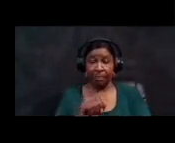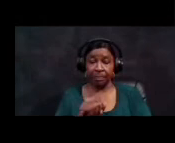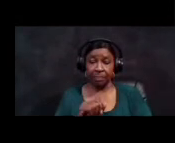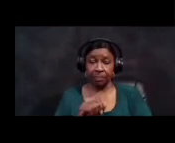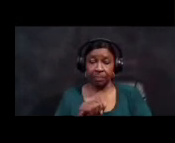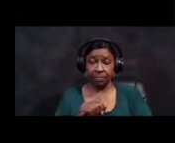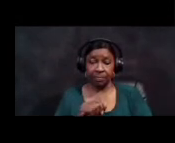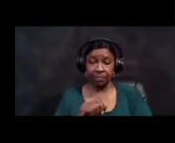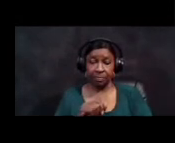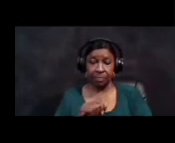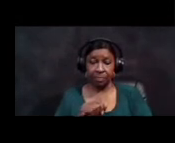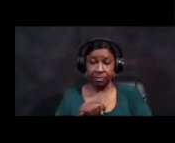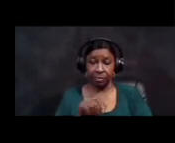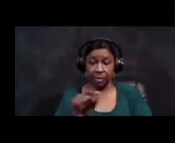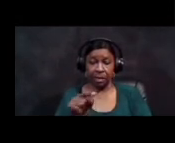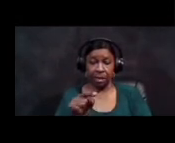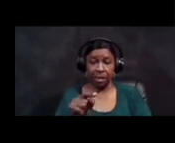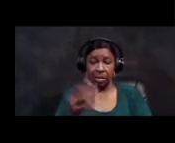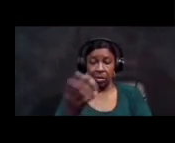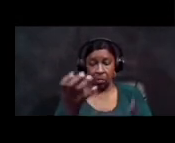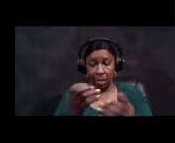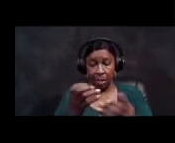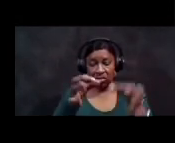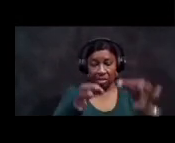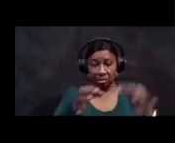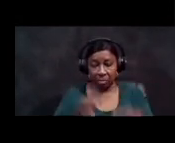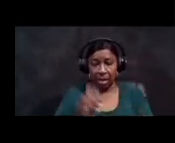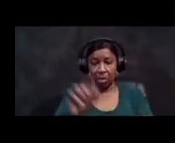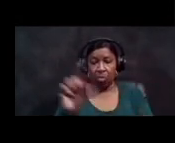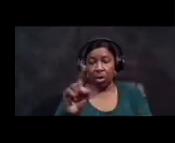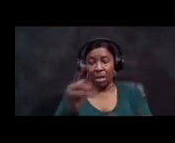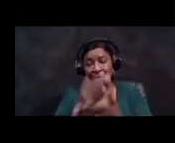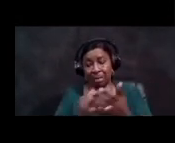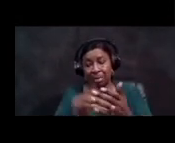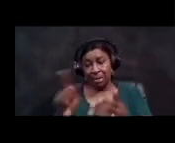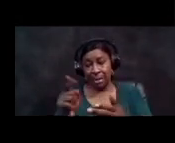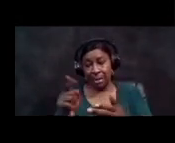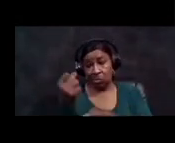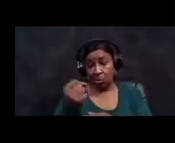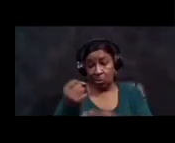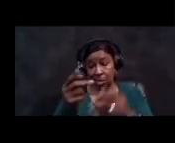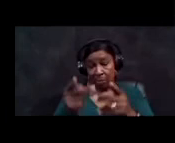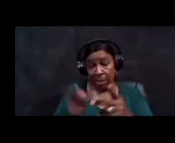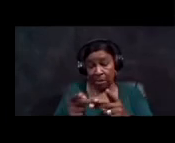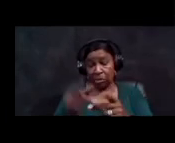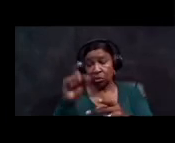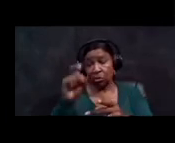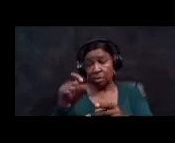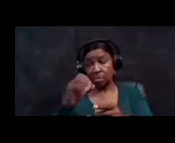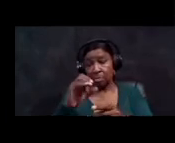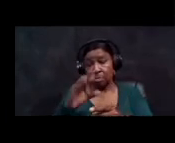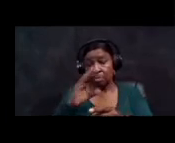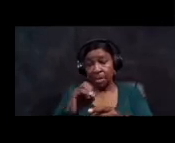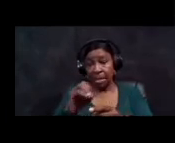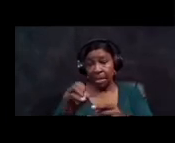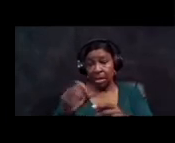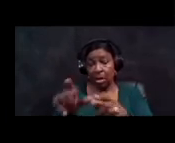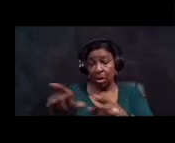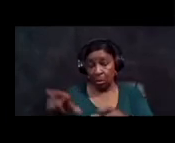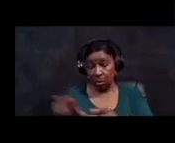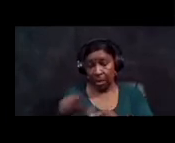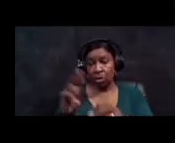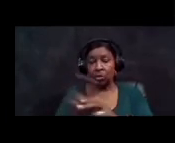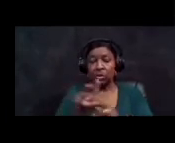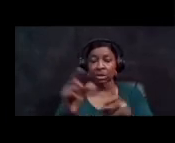that sought to explain where some of these detention facilities should be located, using